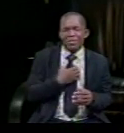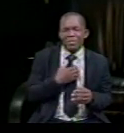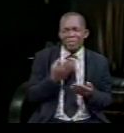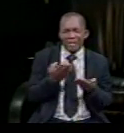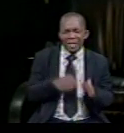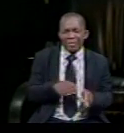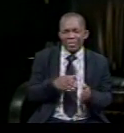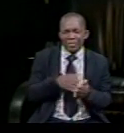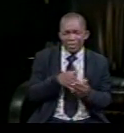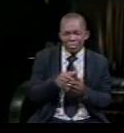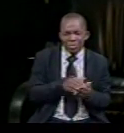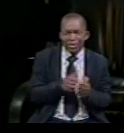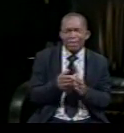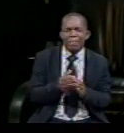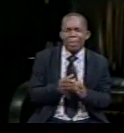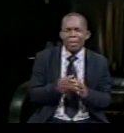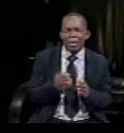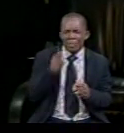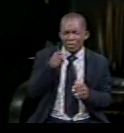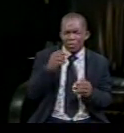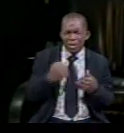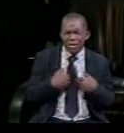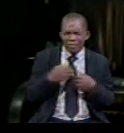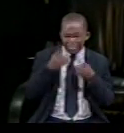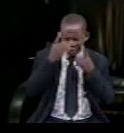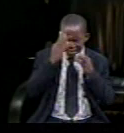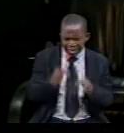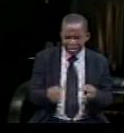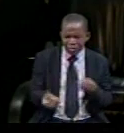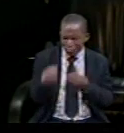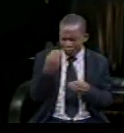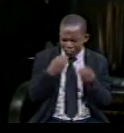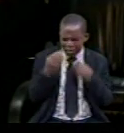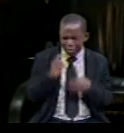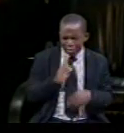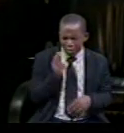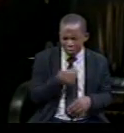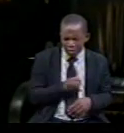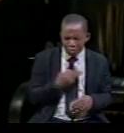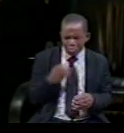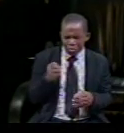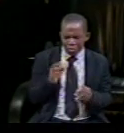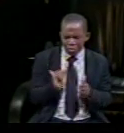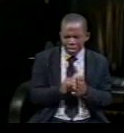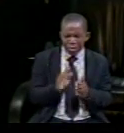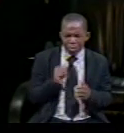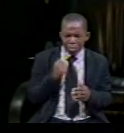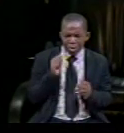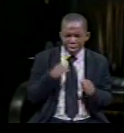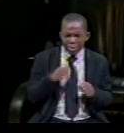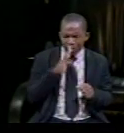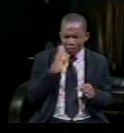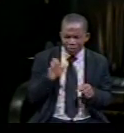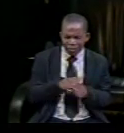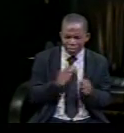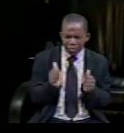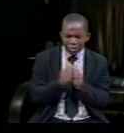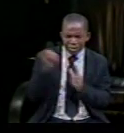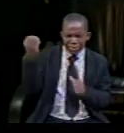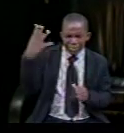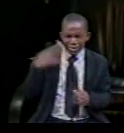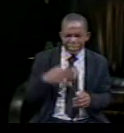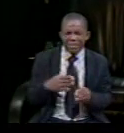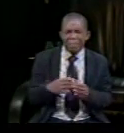time you have decided to feed us, so that we could be vehicles of grace, turning our communities, turning